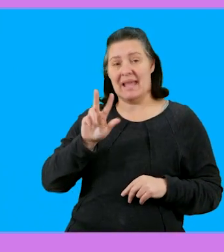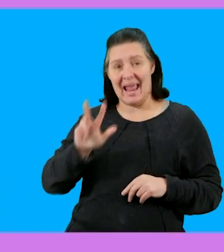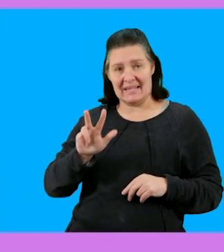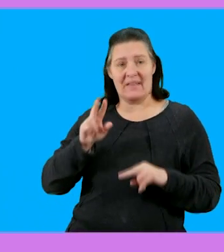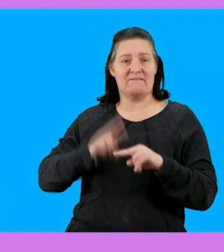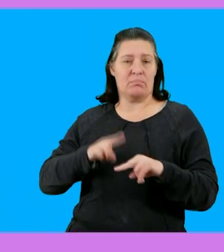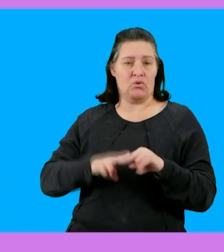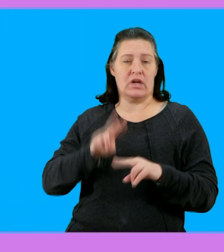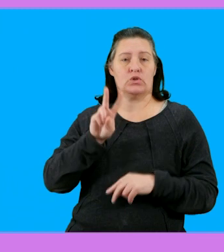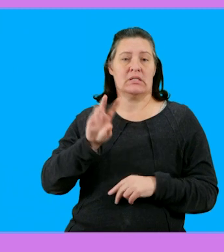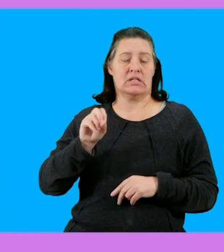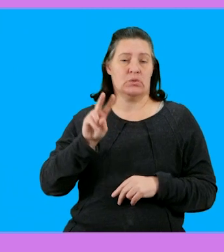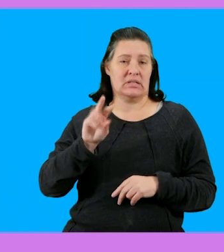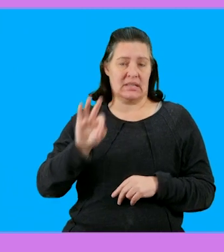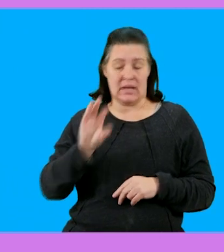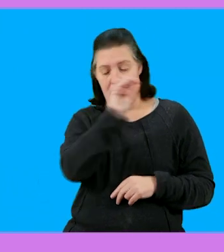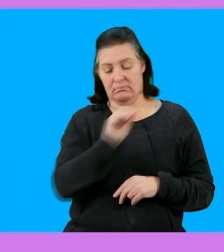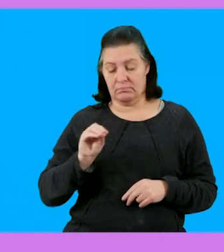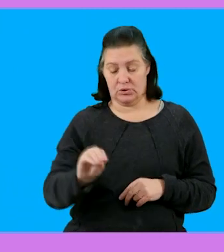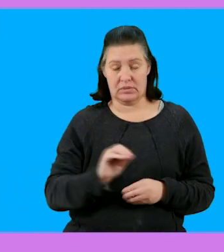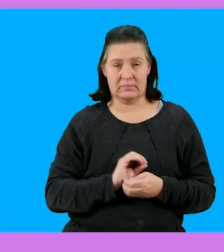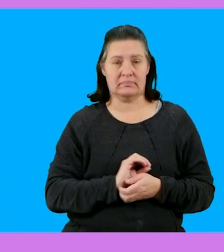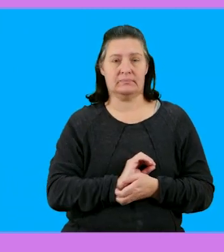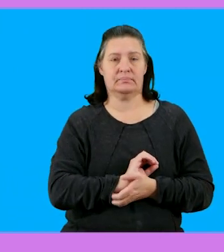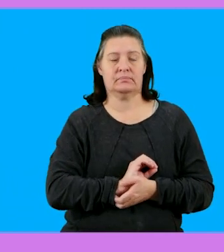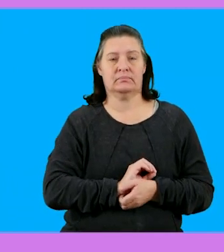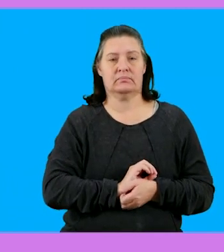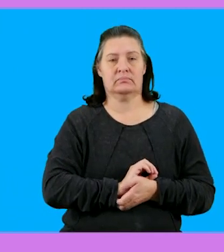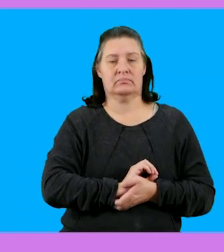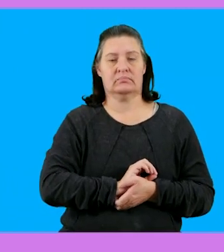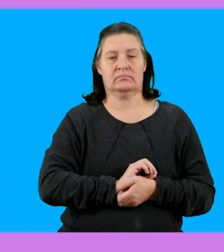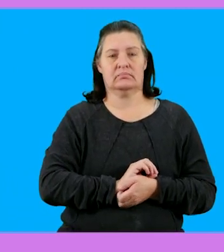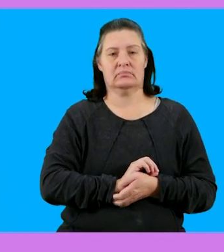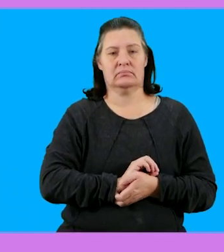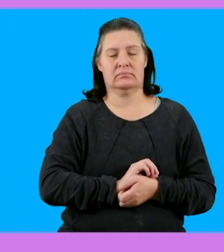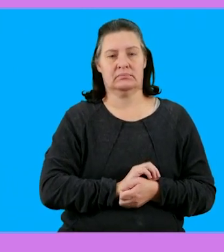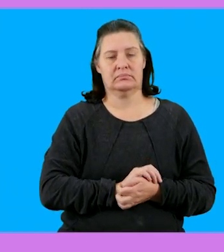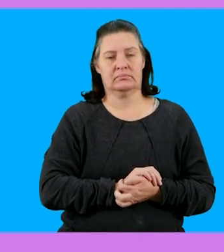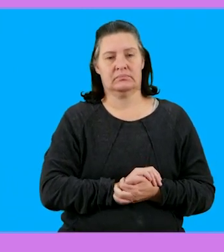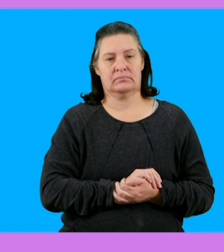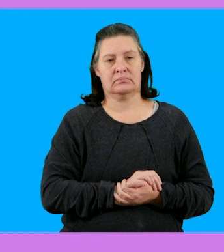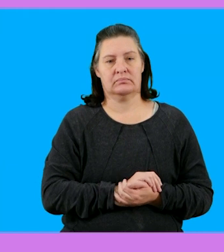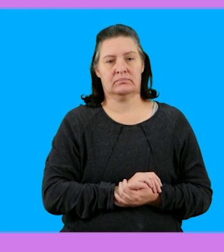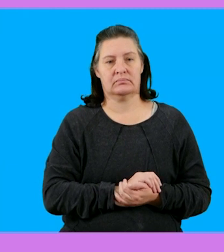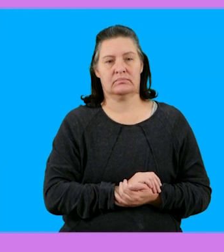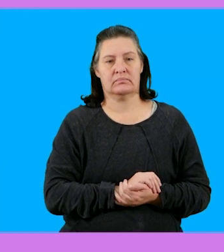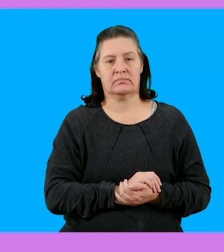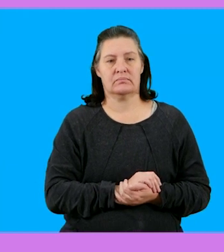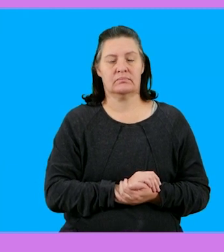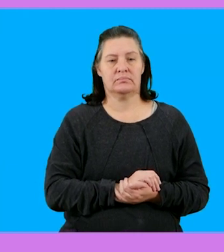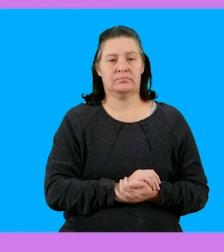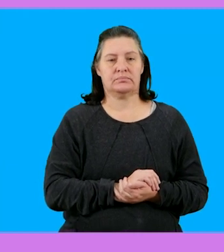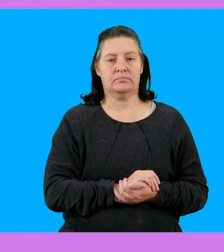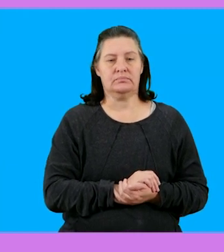of February 2023. I'll write it down. So that will be from the 1st of February